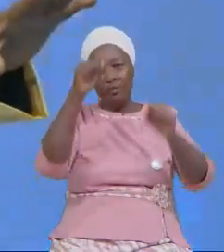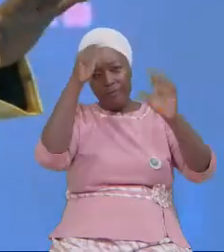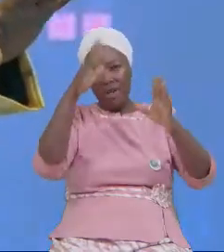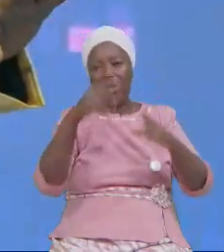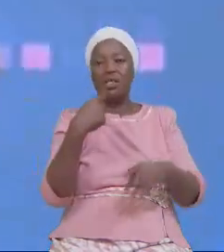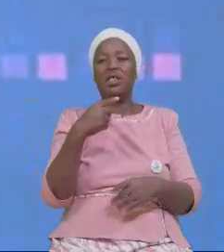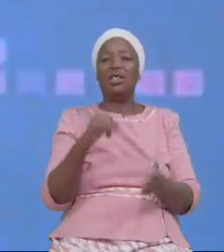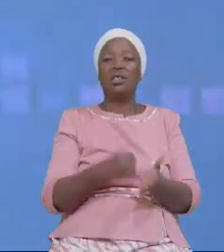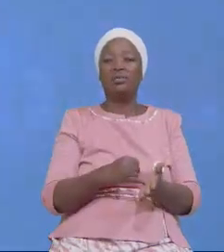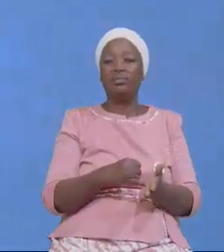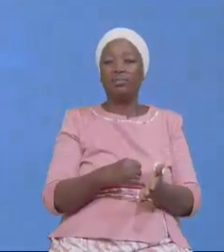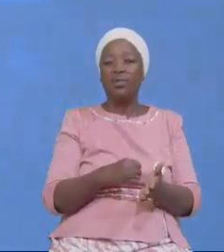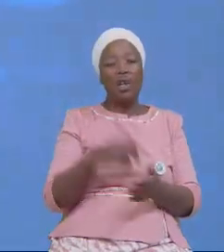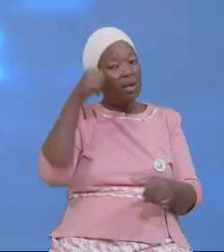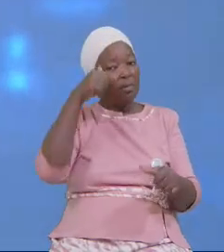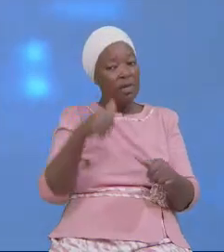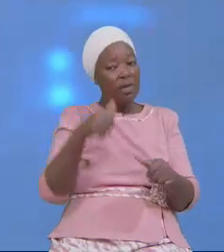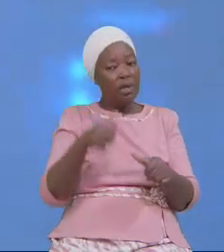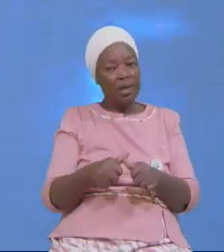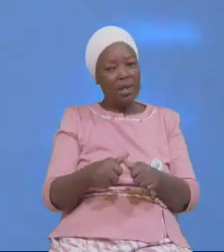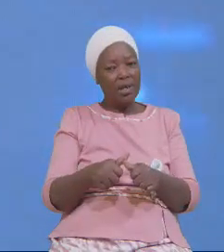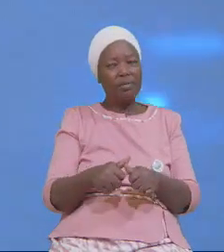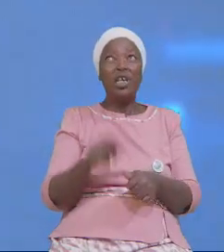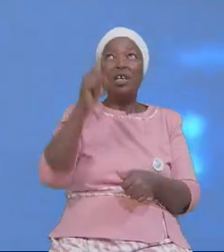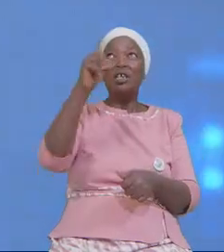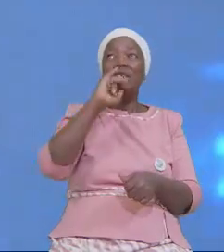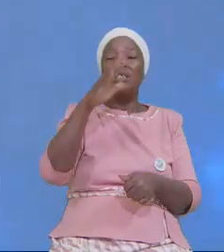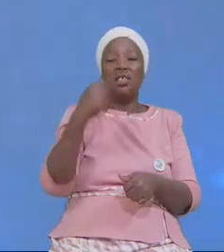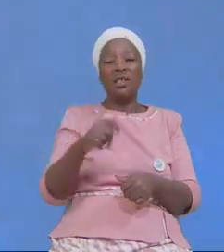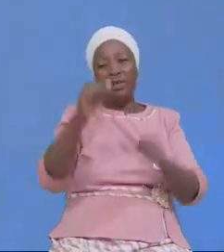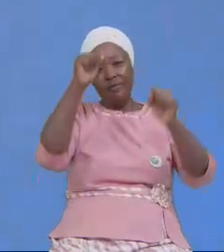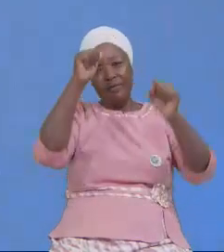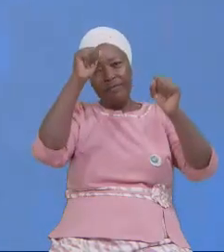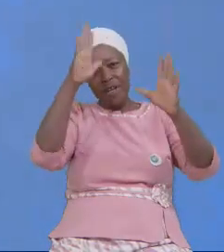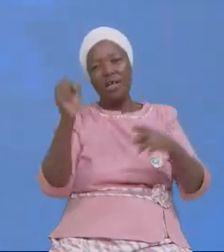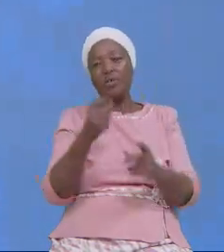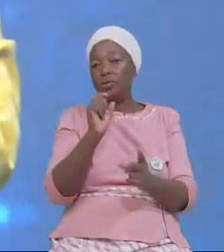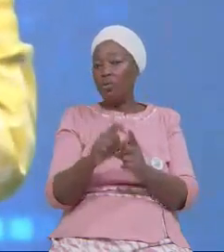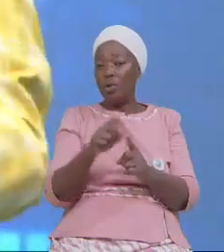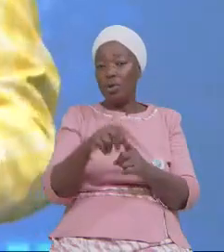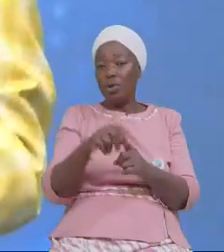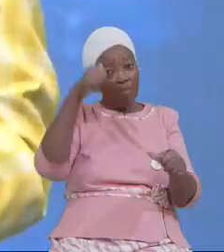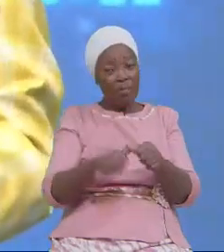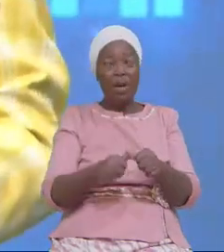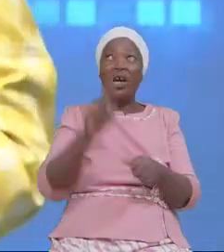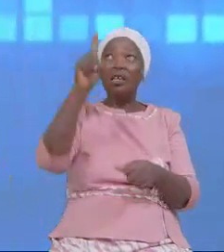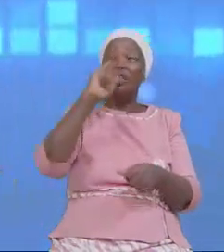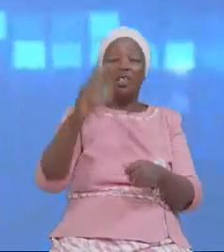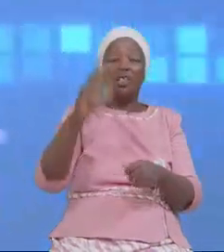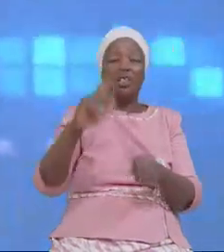said. Remember, he is the Father's word. Remember, he is the foremost